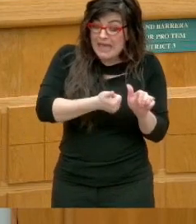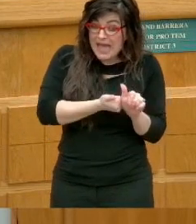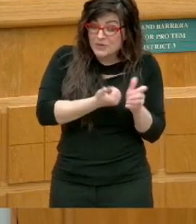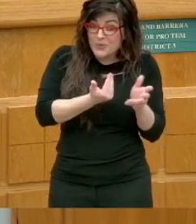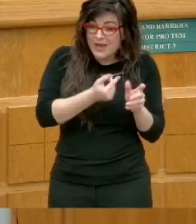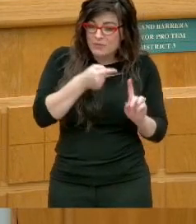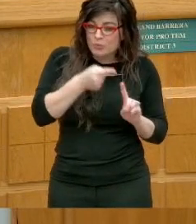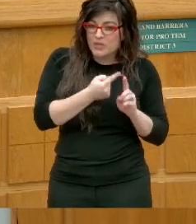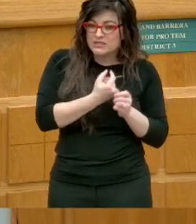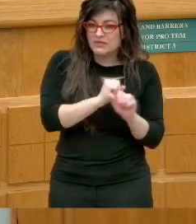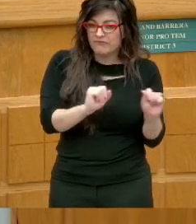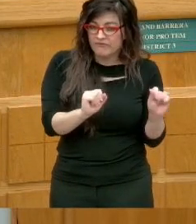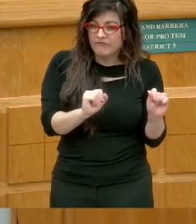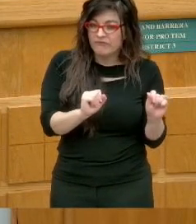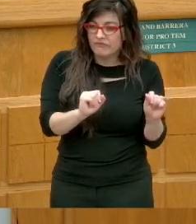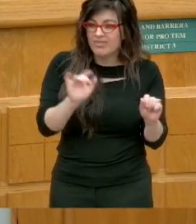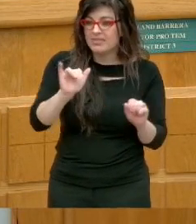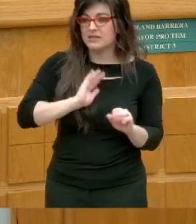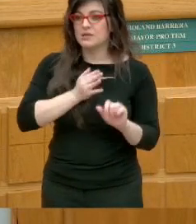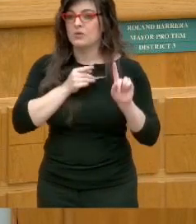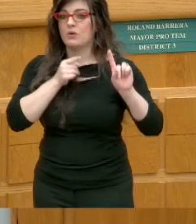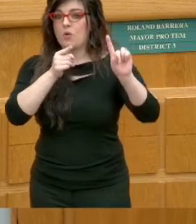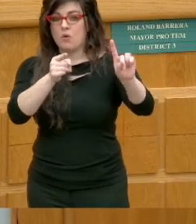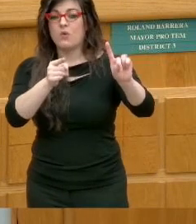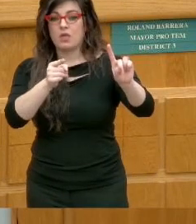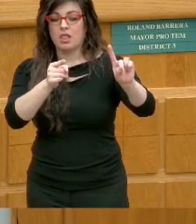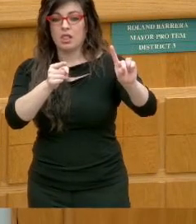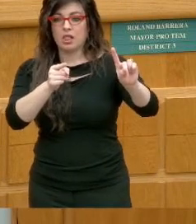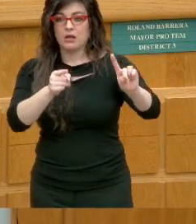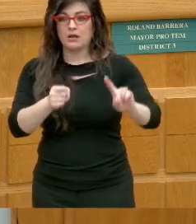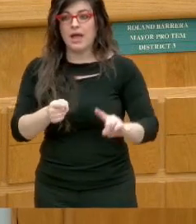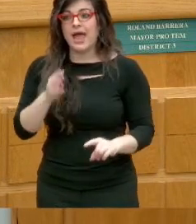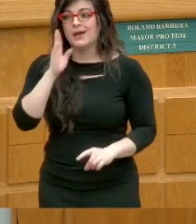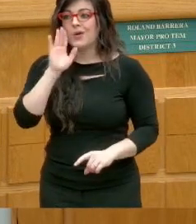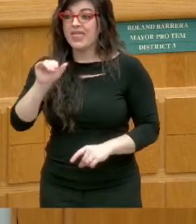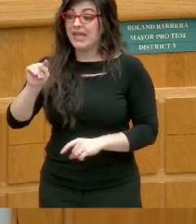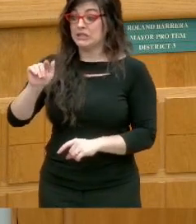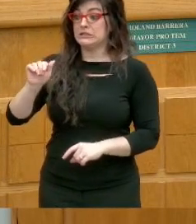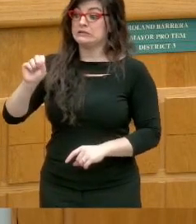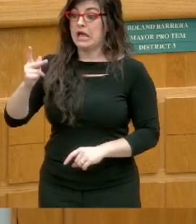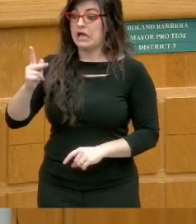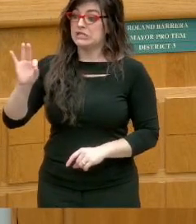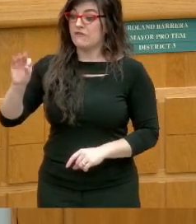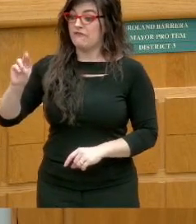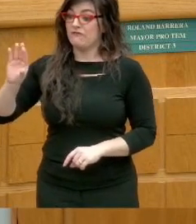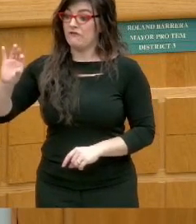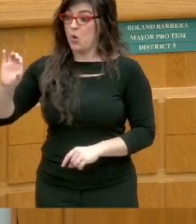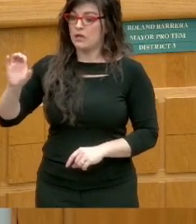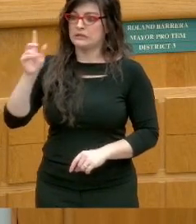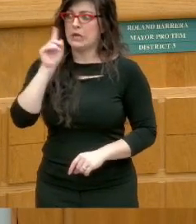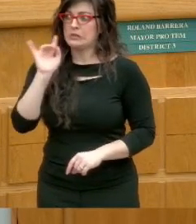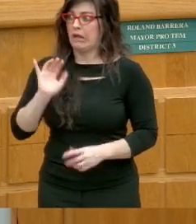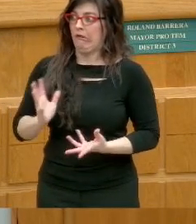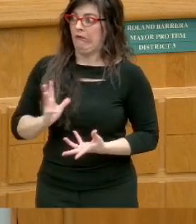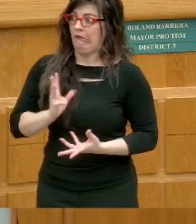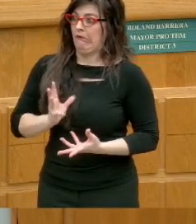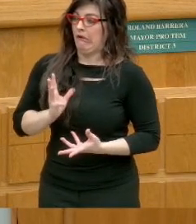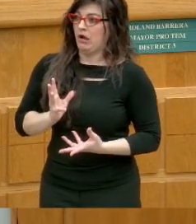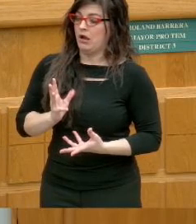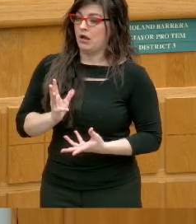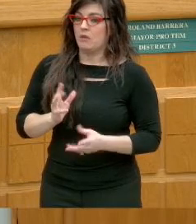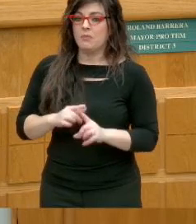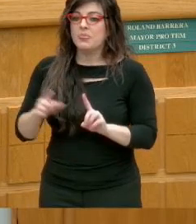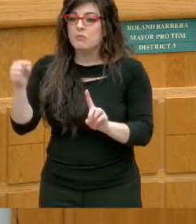at this task force. It sounds like, very official, but it's really just us coordinating with us as